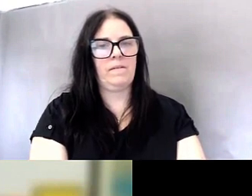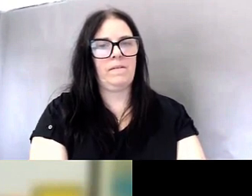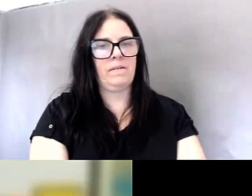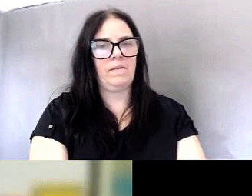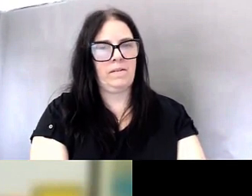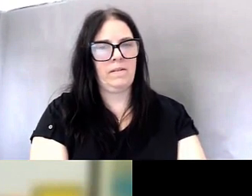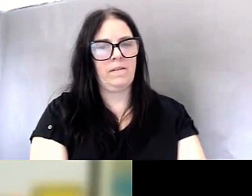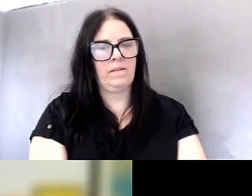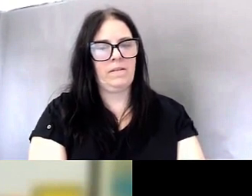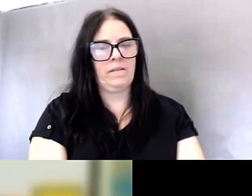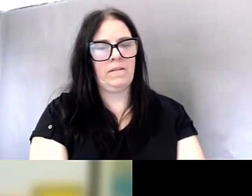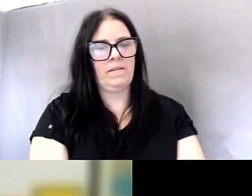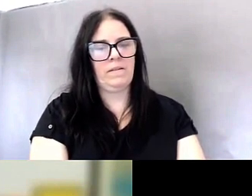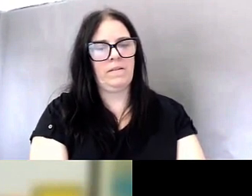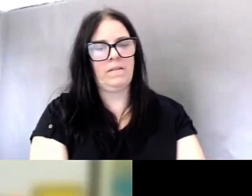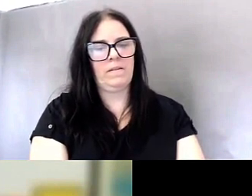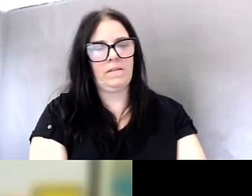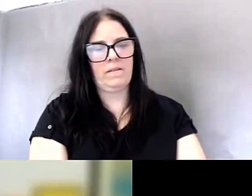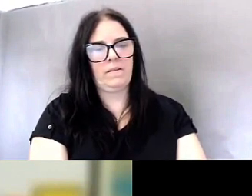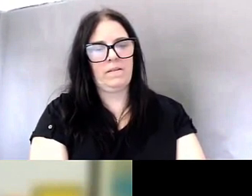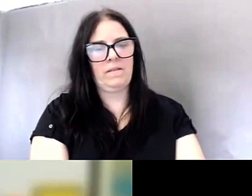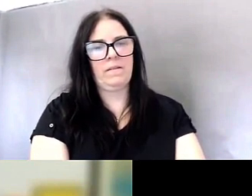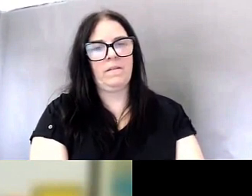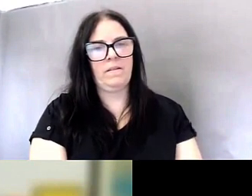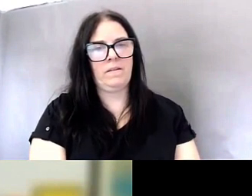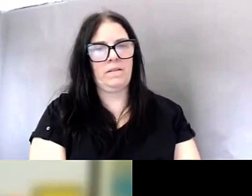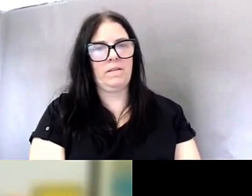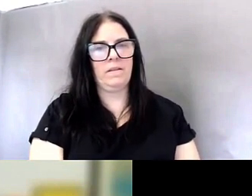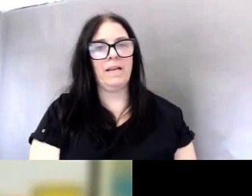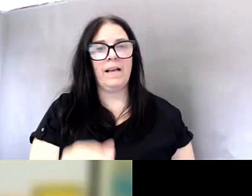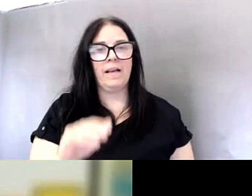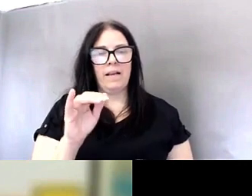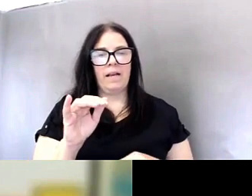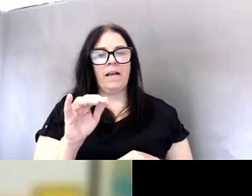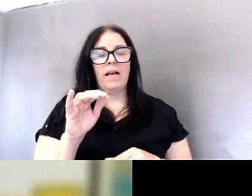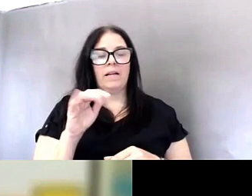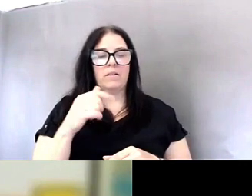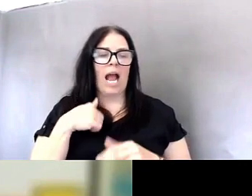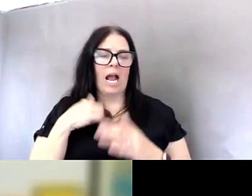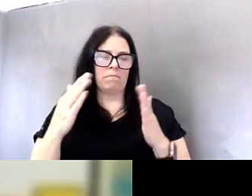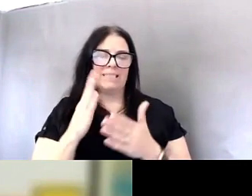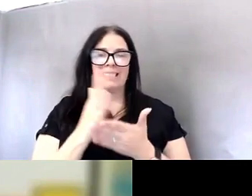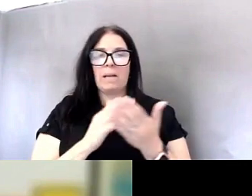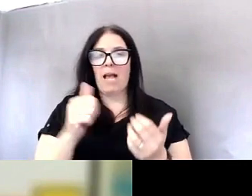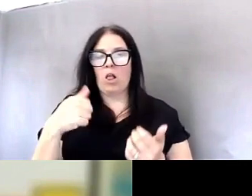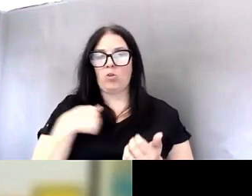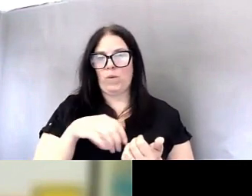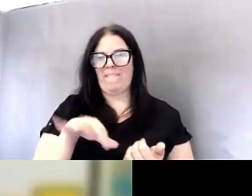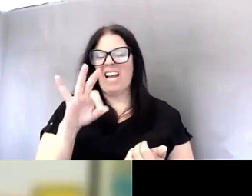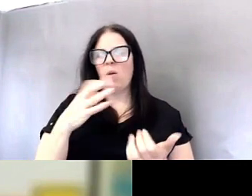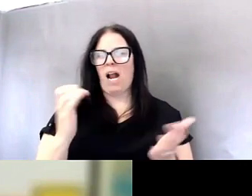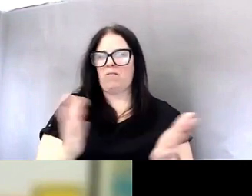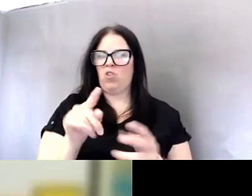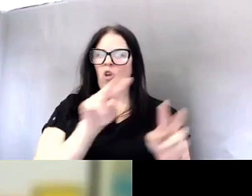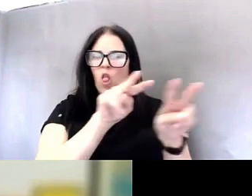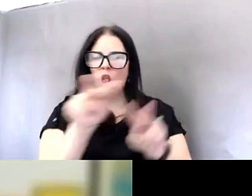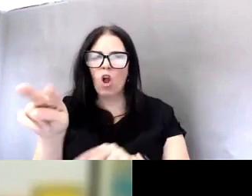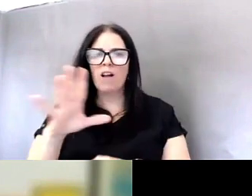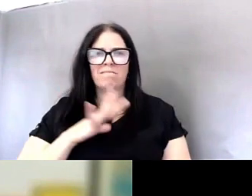found. So I urge you to explore some of those. There you go. Okay.